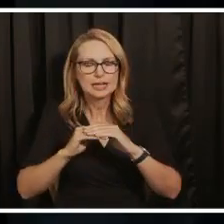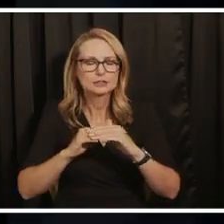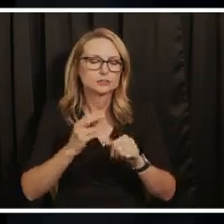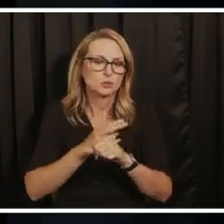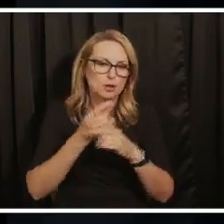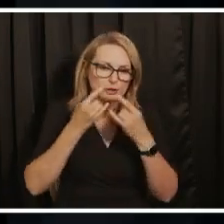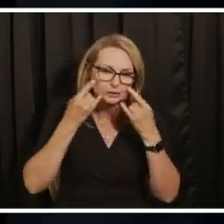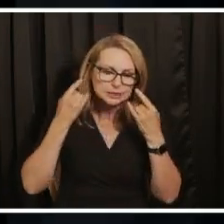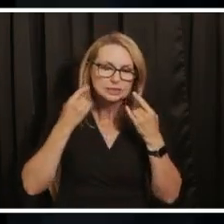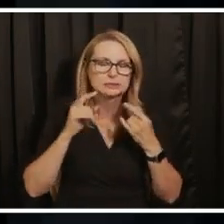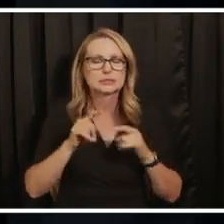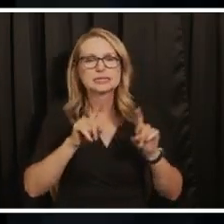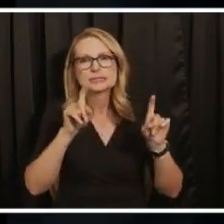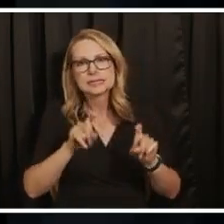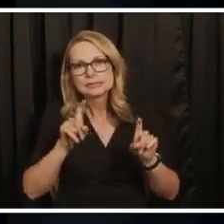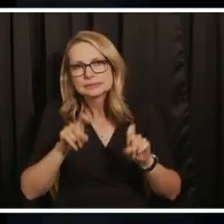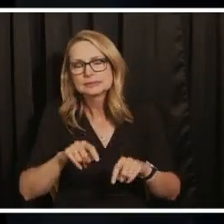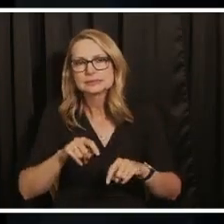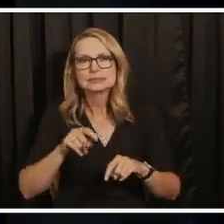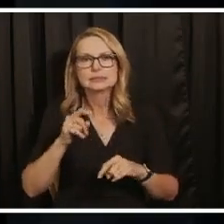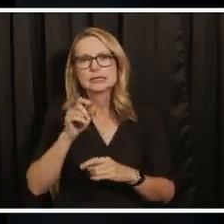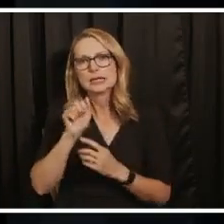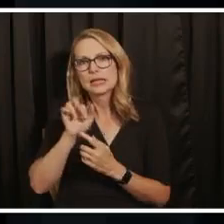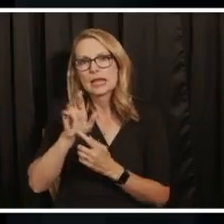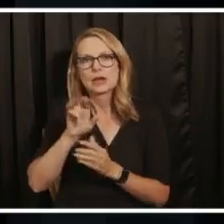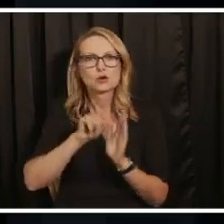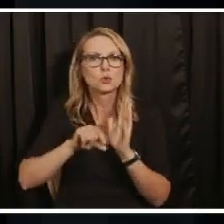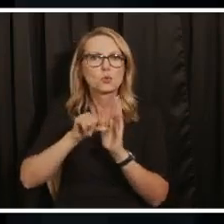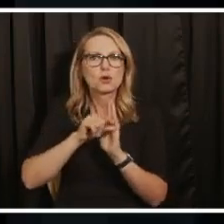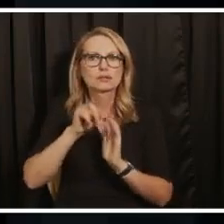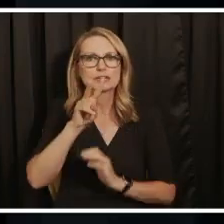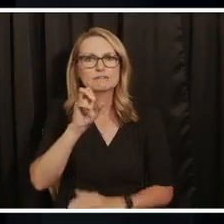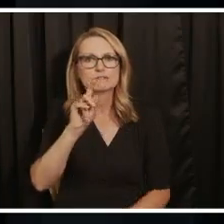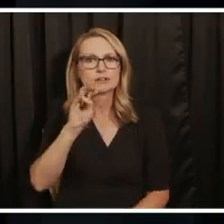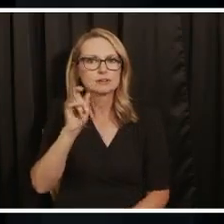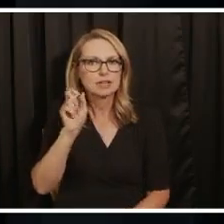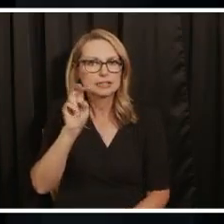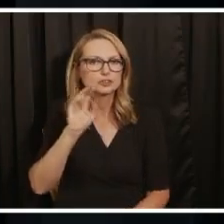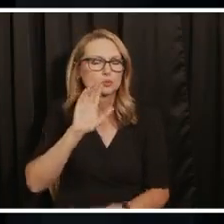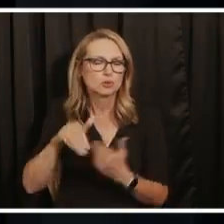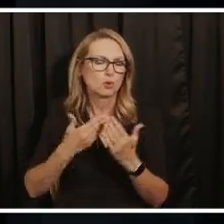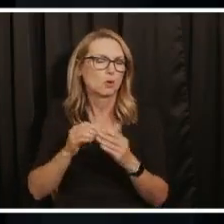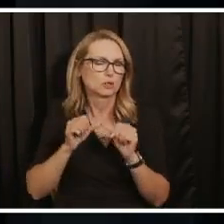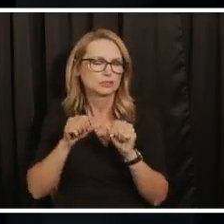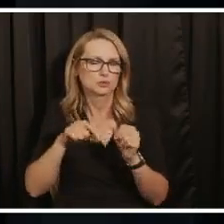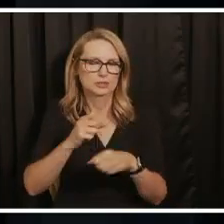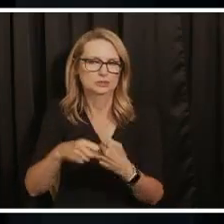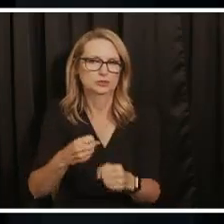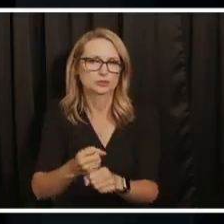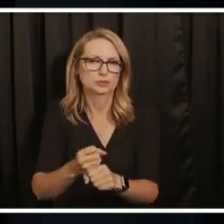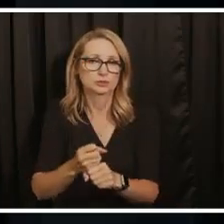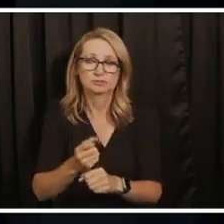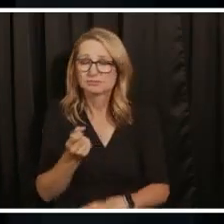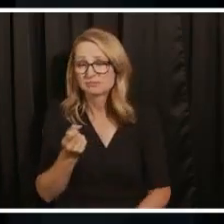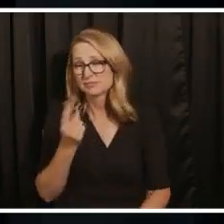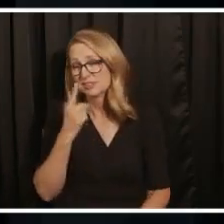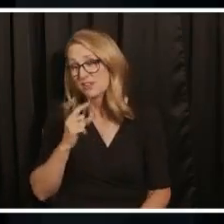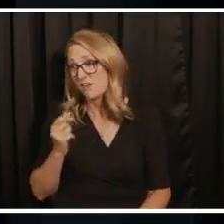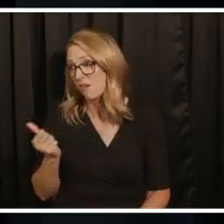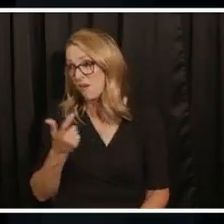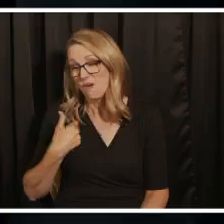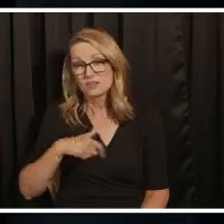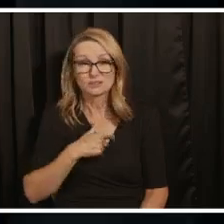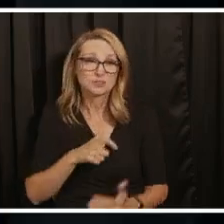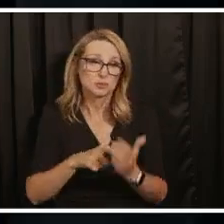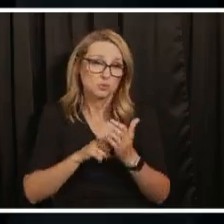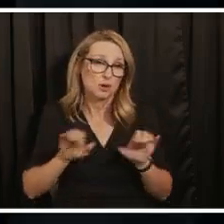surveillance testing, ventilation, schools will remain in person throughout this year. We really all have to do our part, and the science shows us